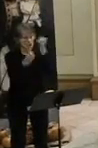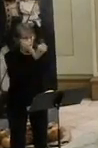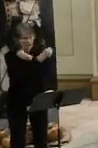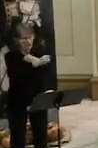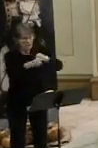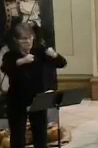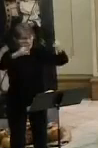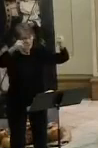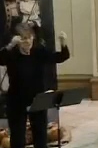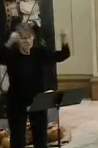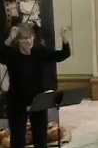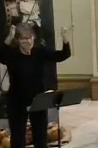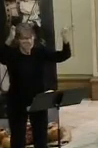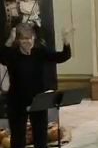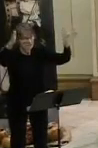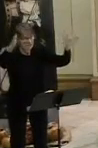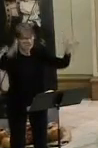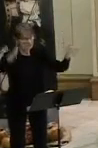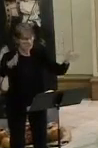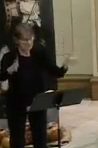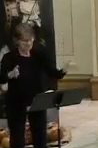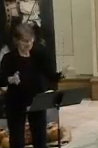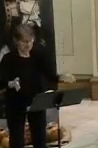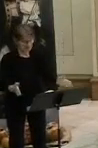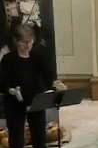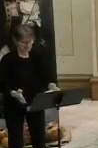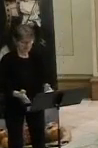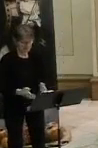Lord and